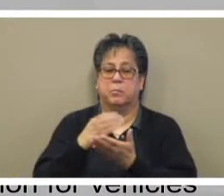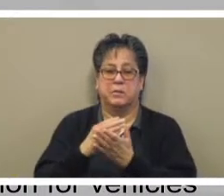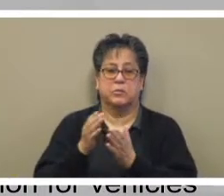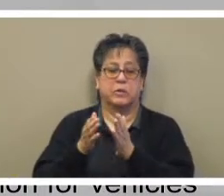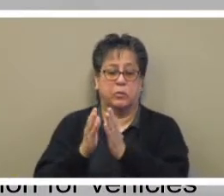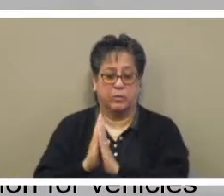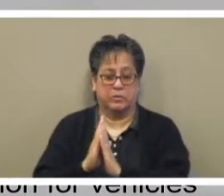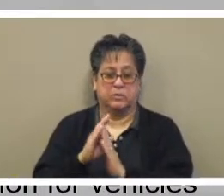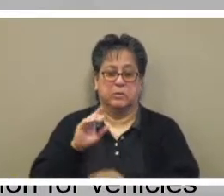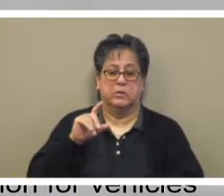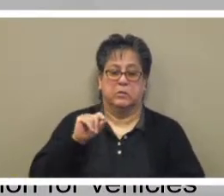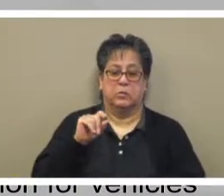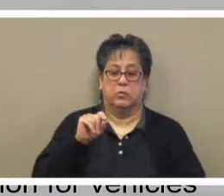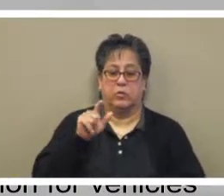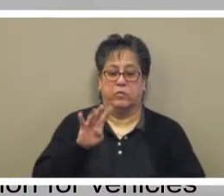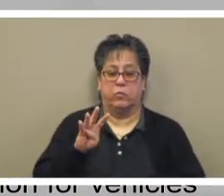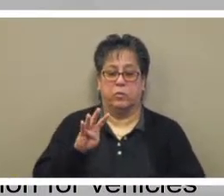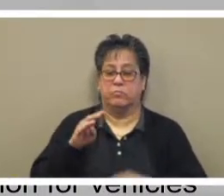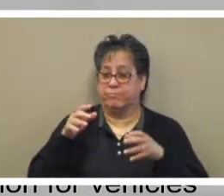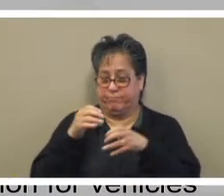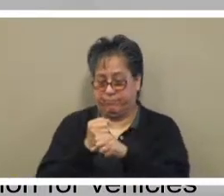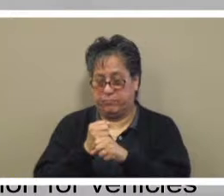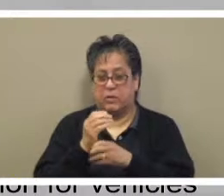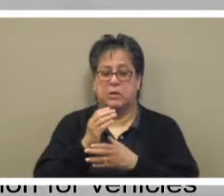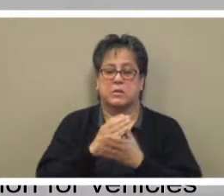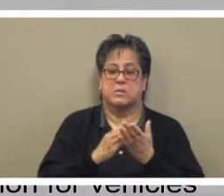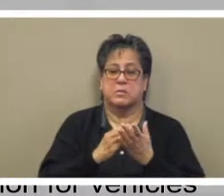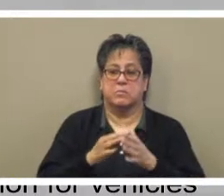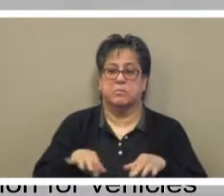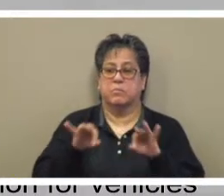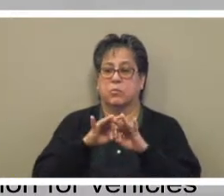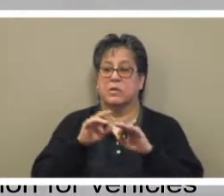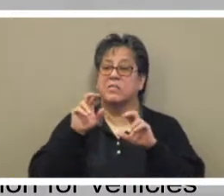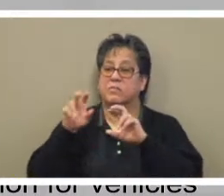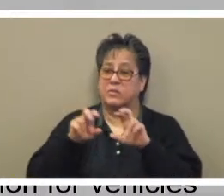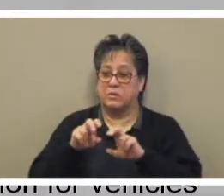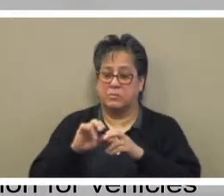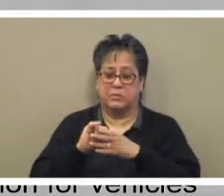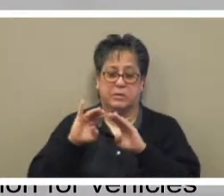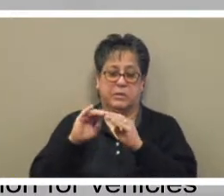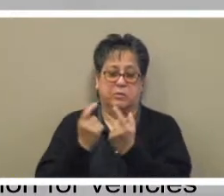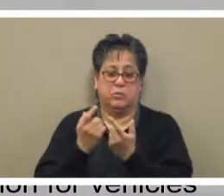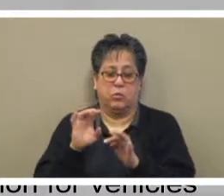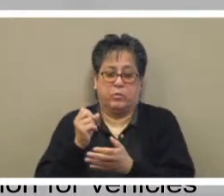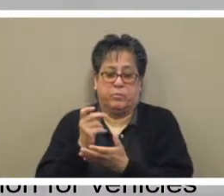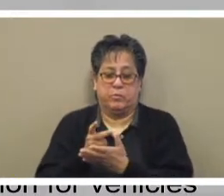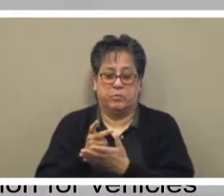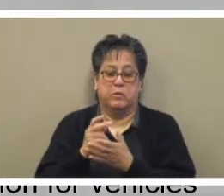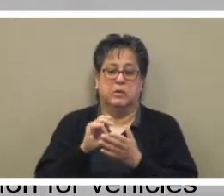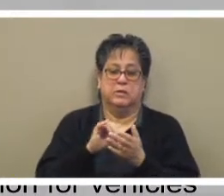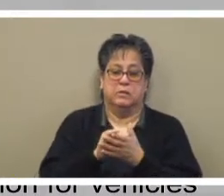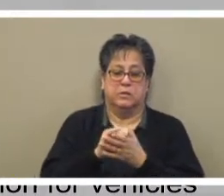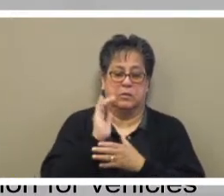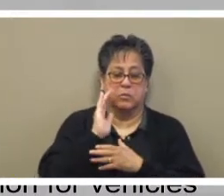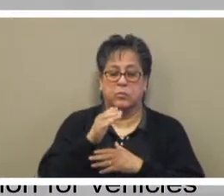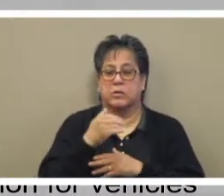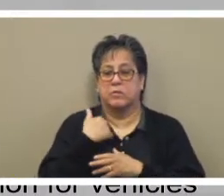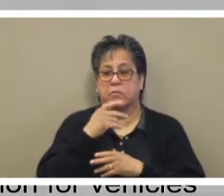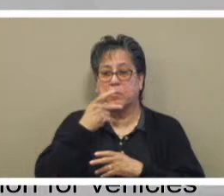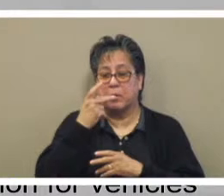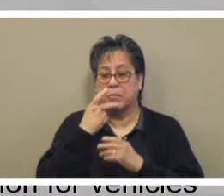with a 2024 budget recap, some of the significant investments that this council has approved, of course, are going to be part of public